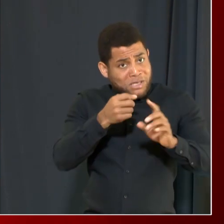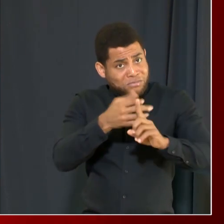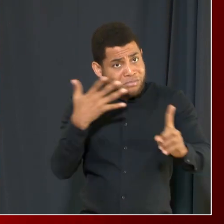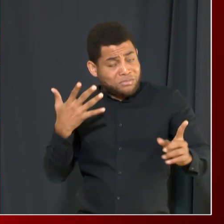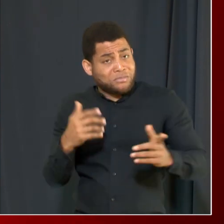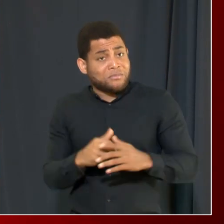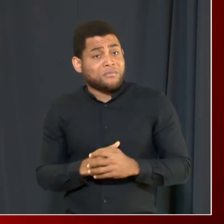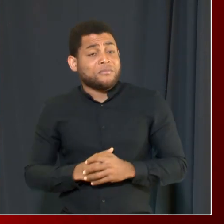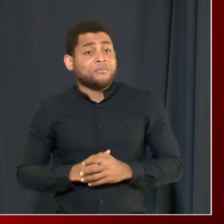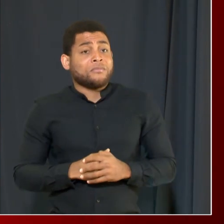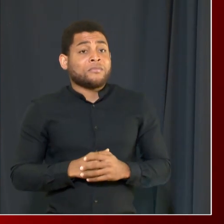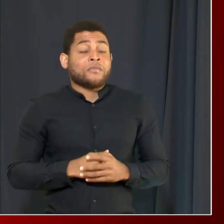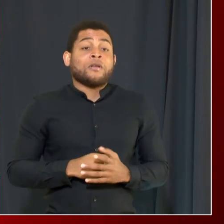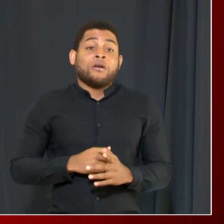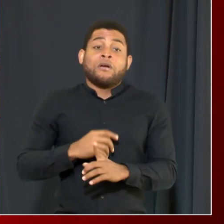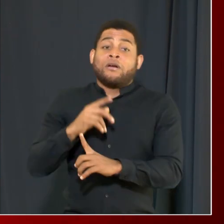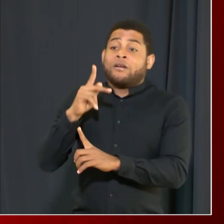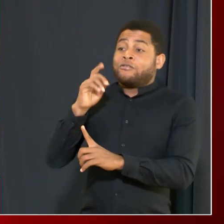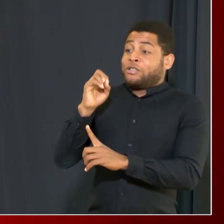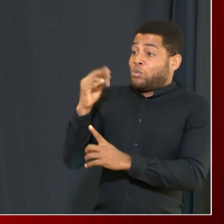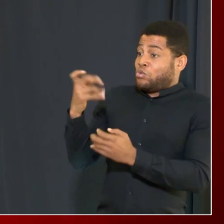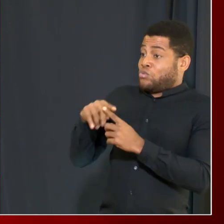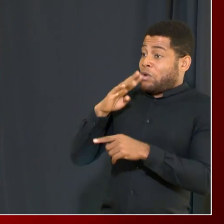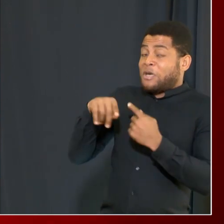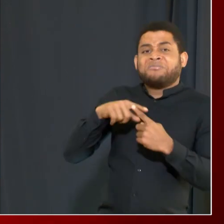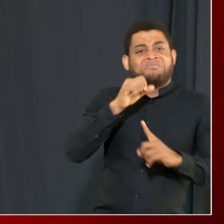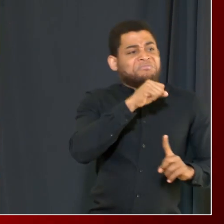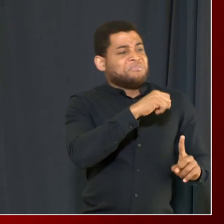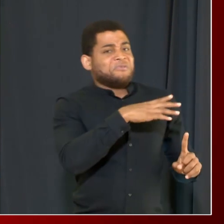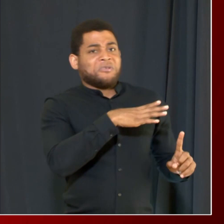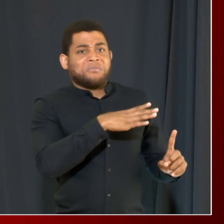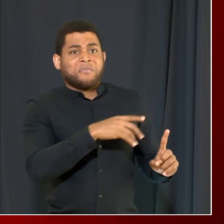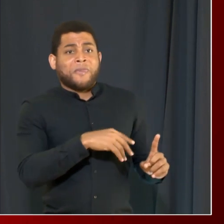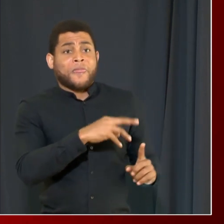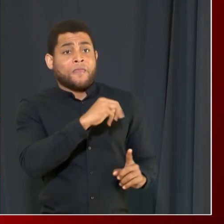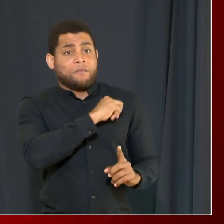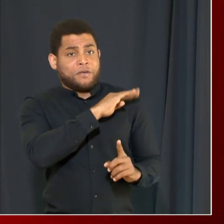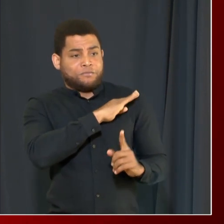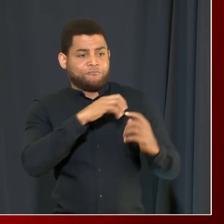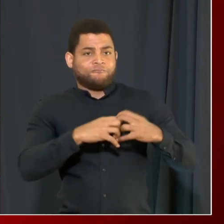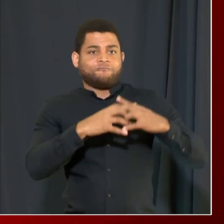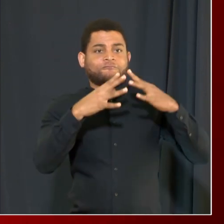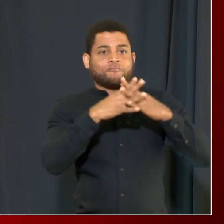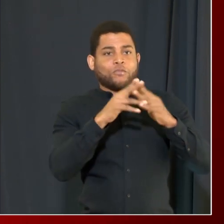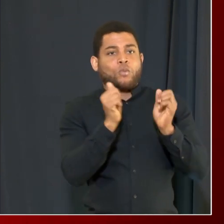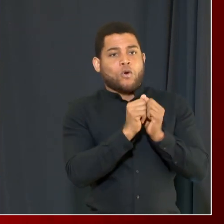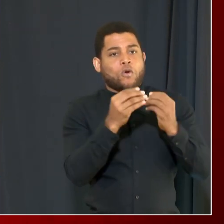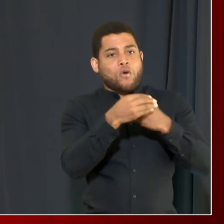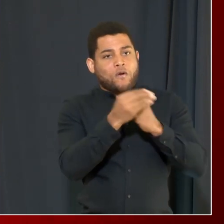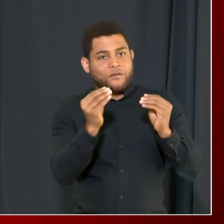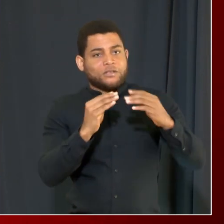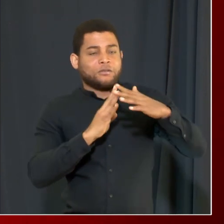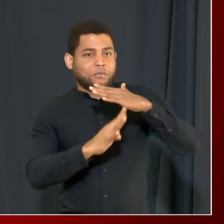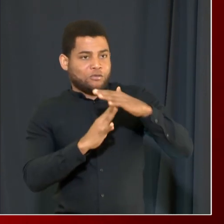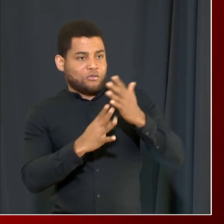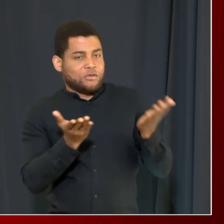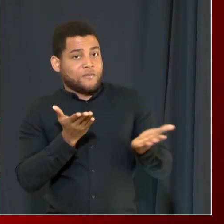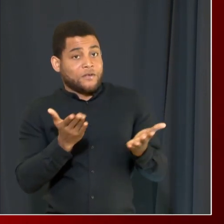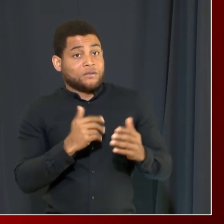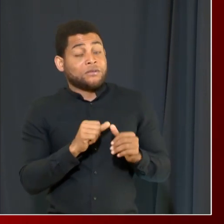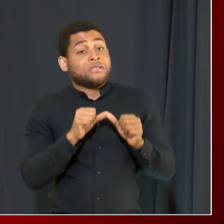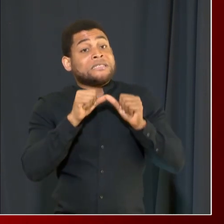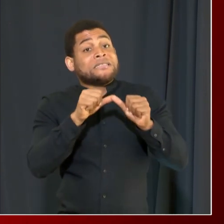talk a little bit about that? Sure. So the mayor stood up, as you know, an Office of Migrant Services that continues to this day to work each and every